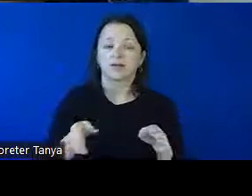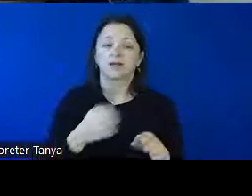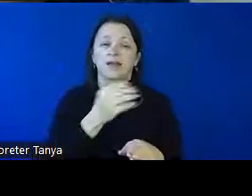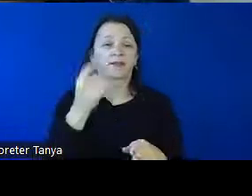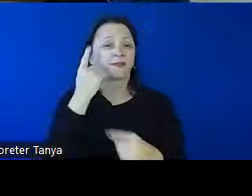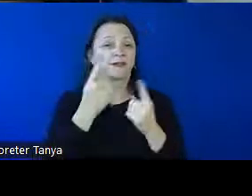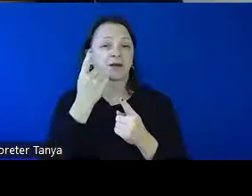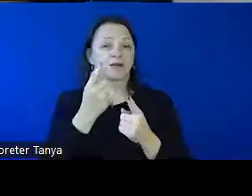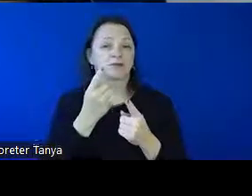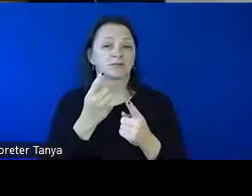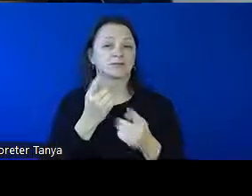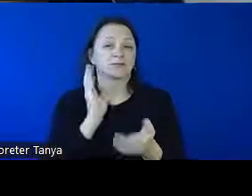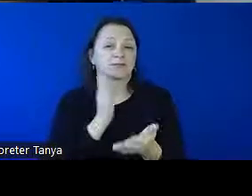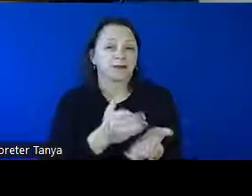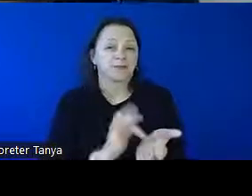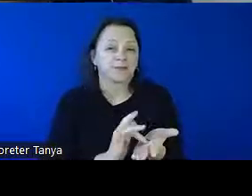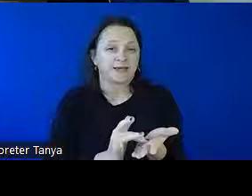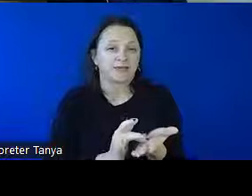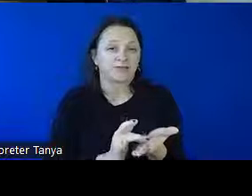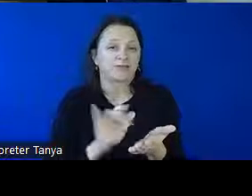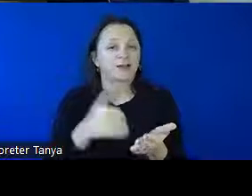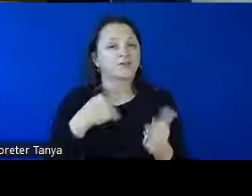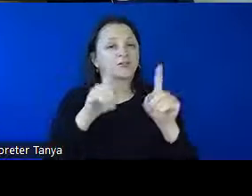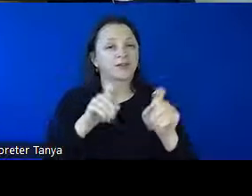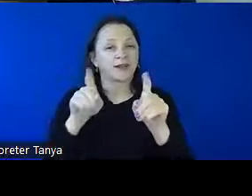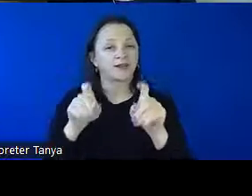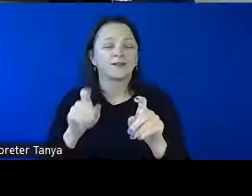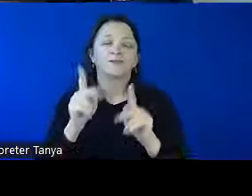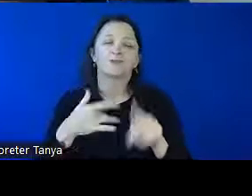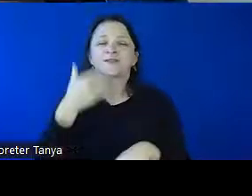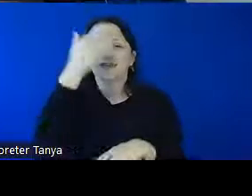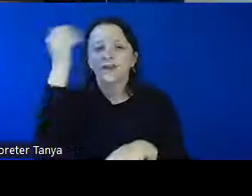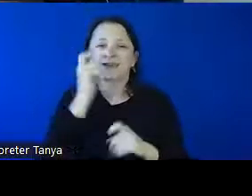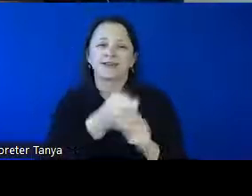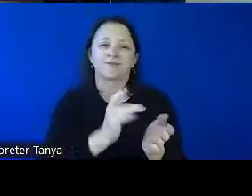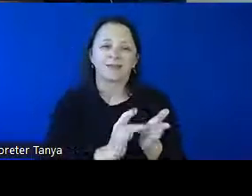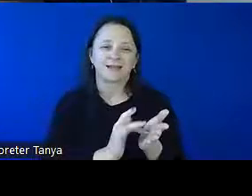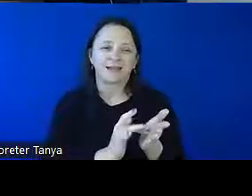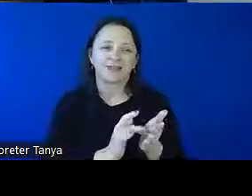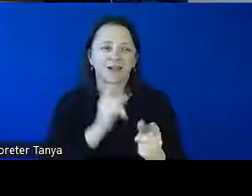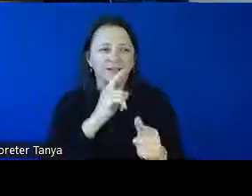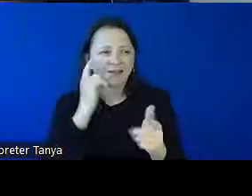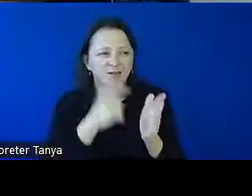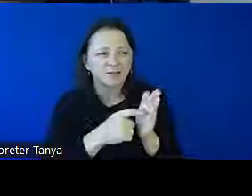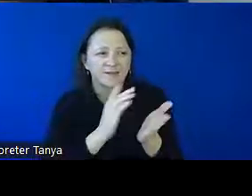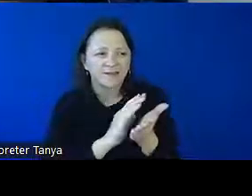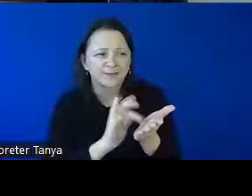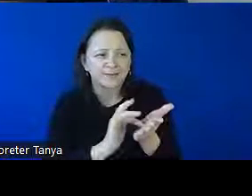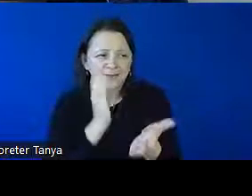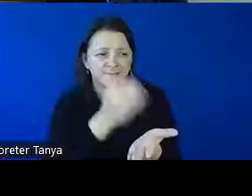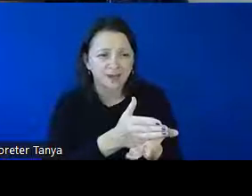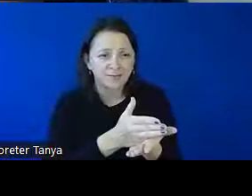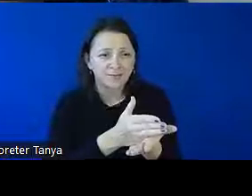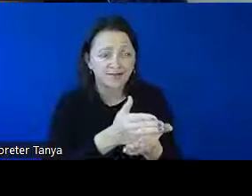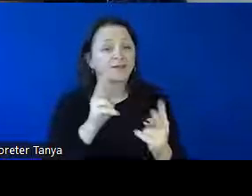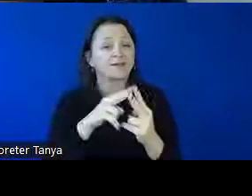just happens because people forget to give a medicine and they notice either the child's better or worse off it. And so that's important